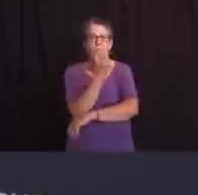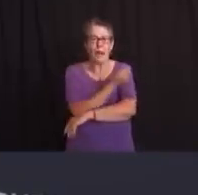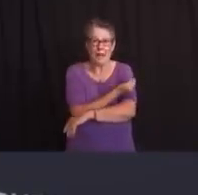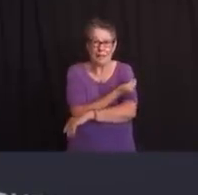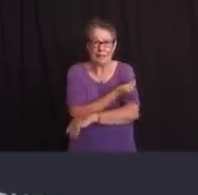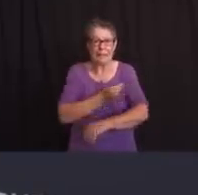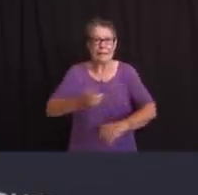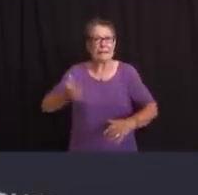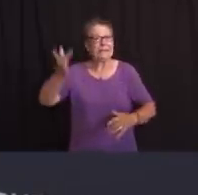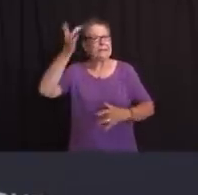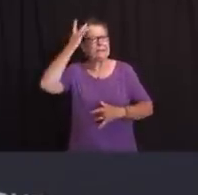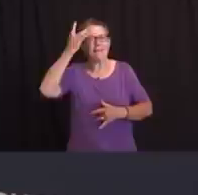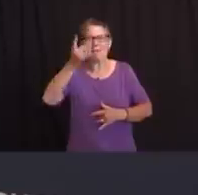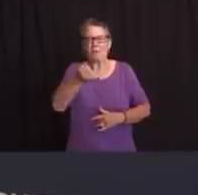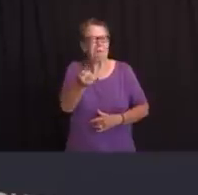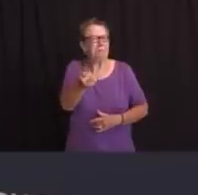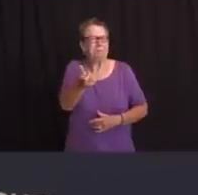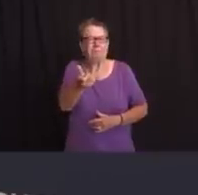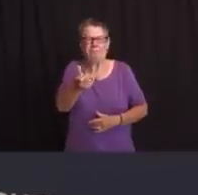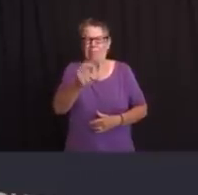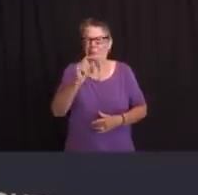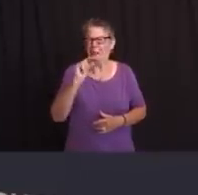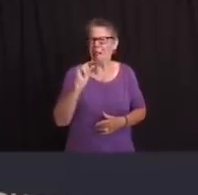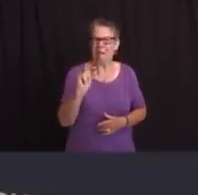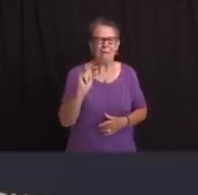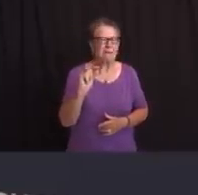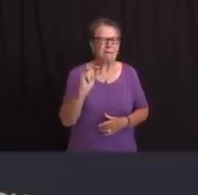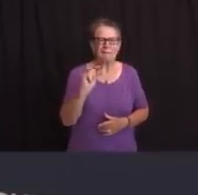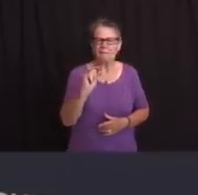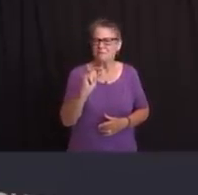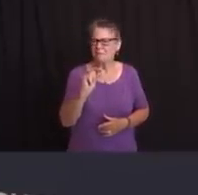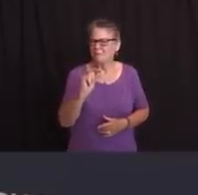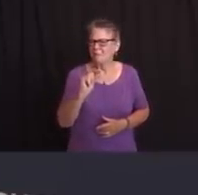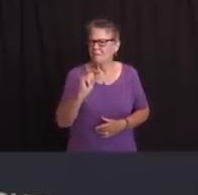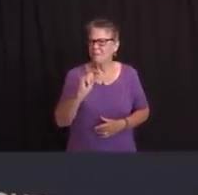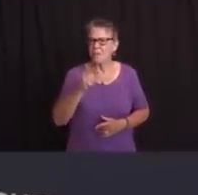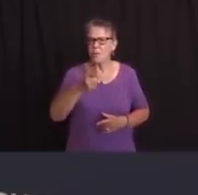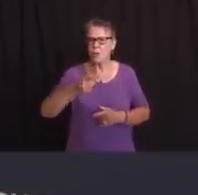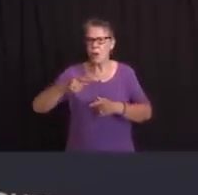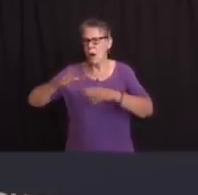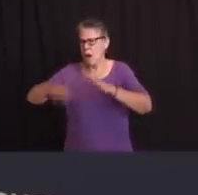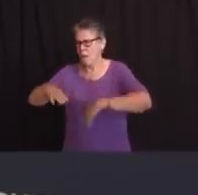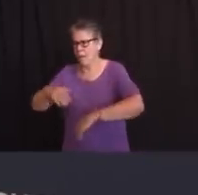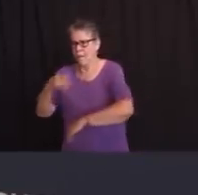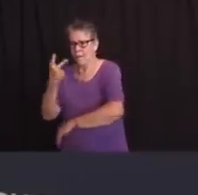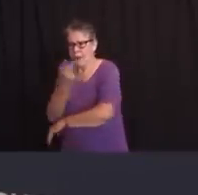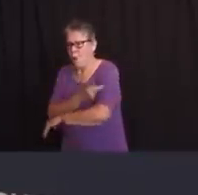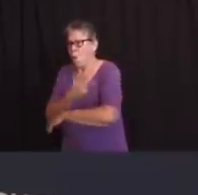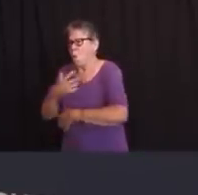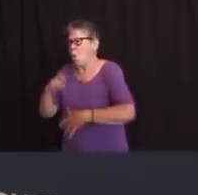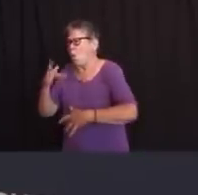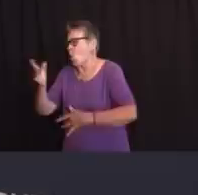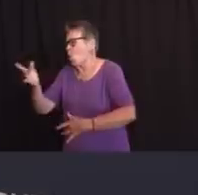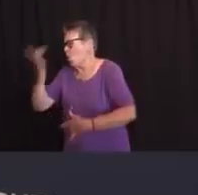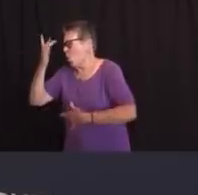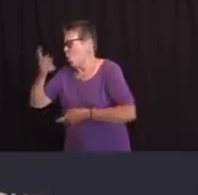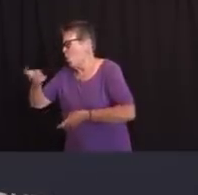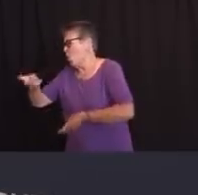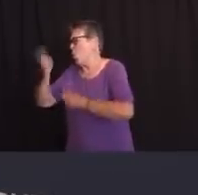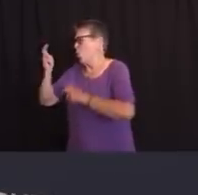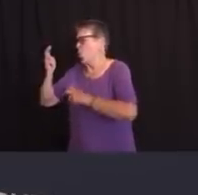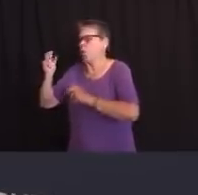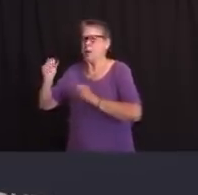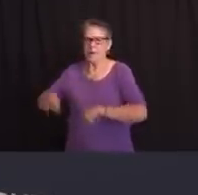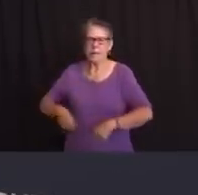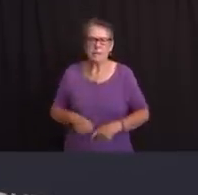become infected if you're vaccinated than if you're not vaccinated. What you're referring to and the governor was talking about is in this large